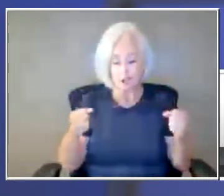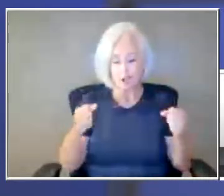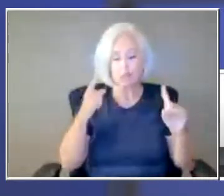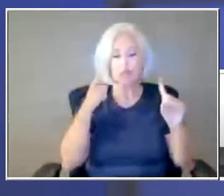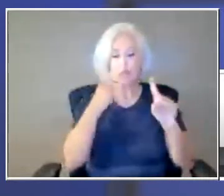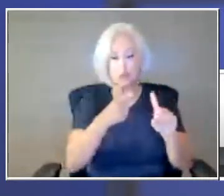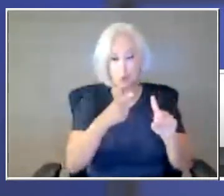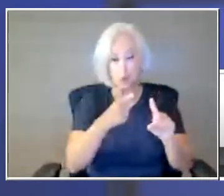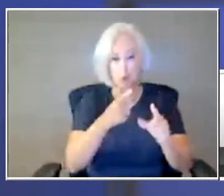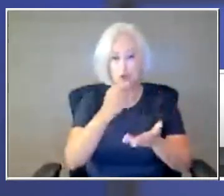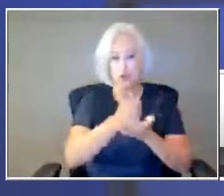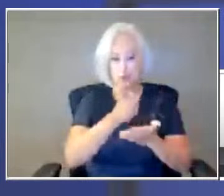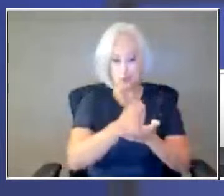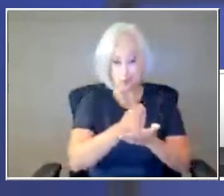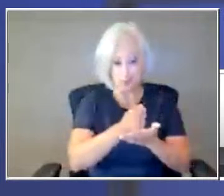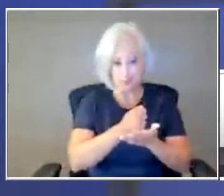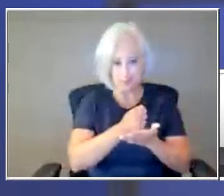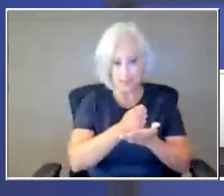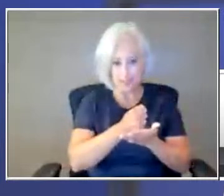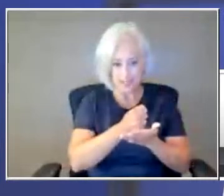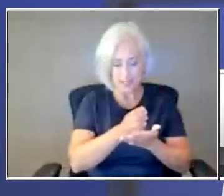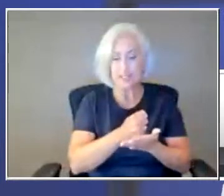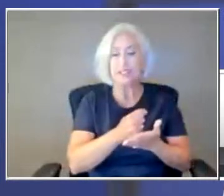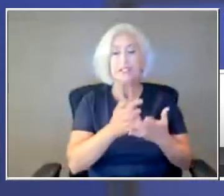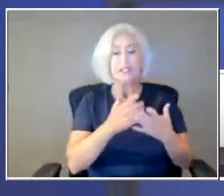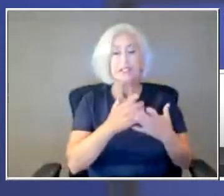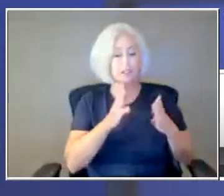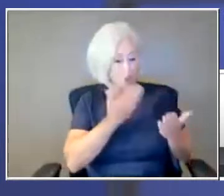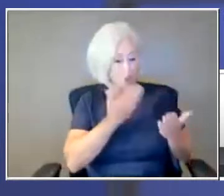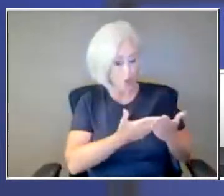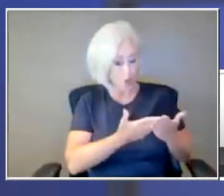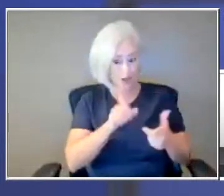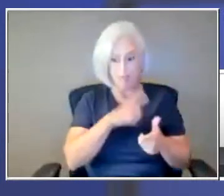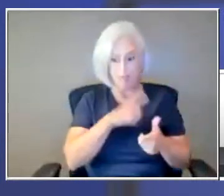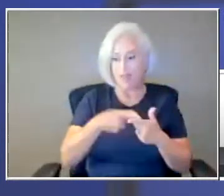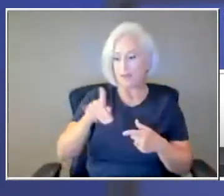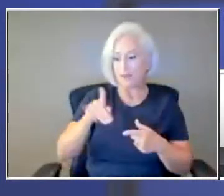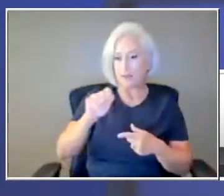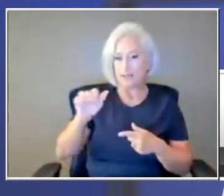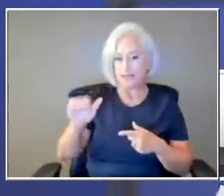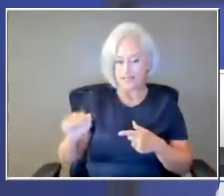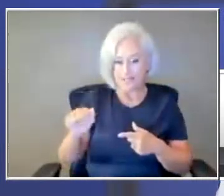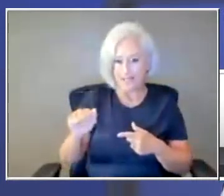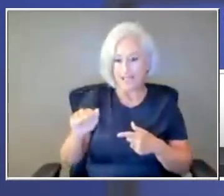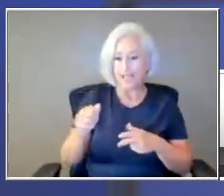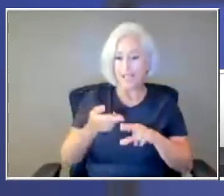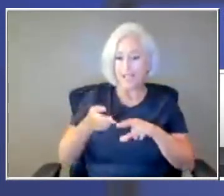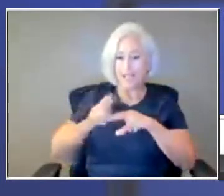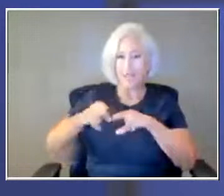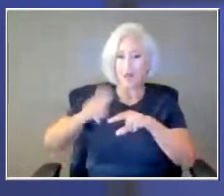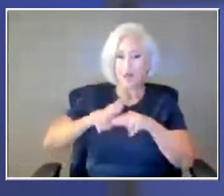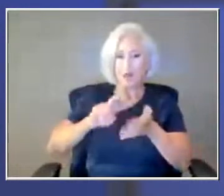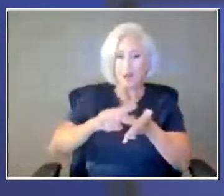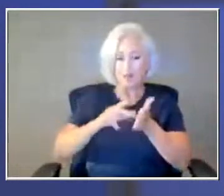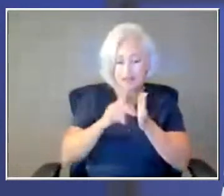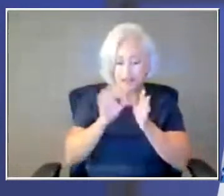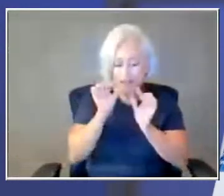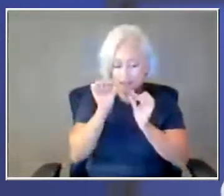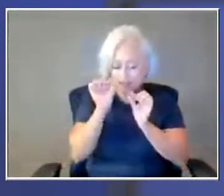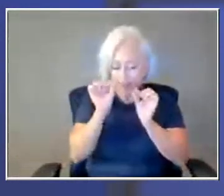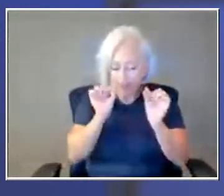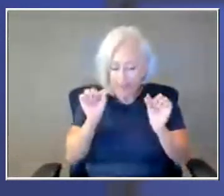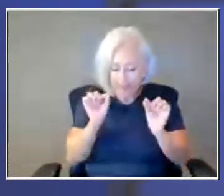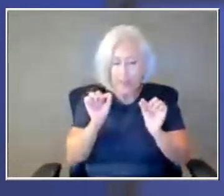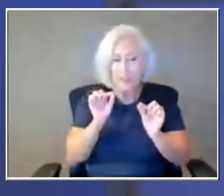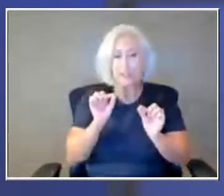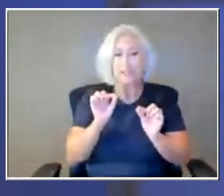a PSA that starts to rise again, suggesting that there could be microscopic amounts of cancer present. In any case, we're going to be opening a clinical trial that's going to be